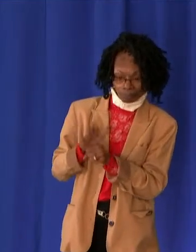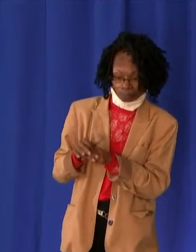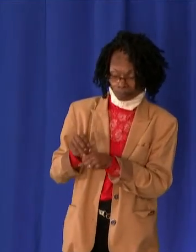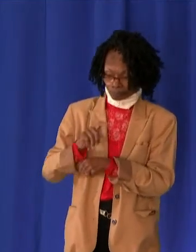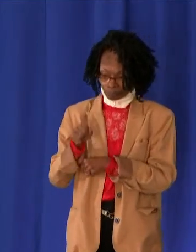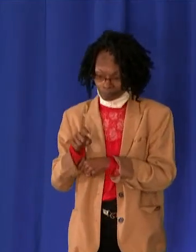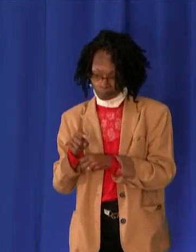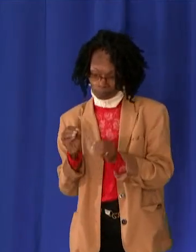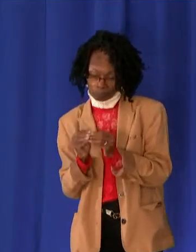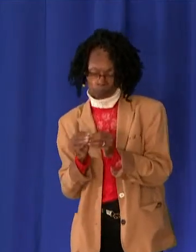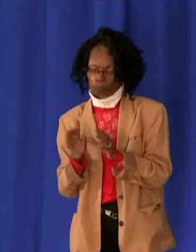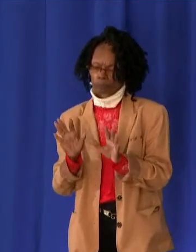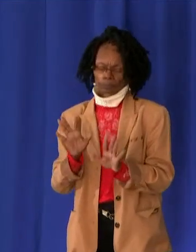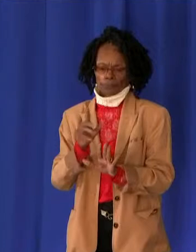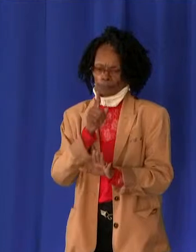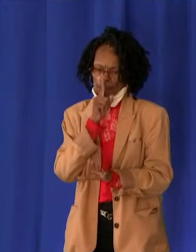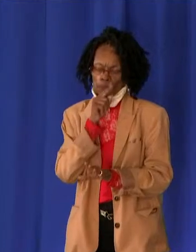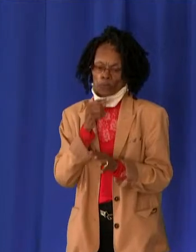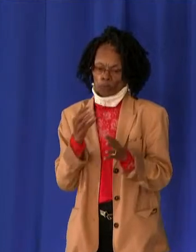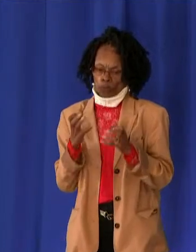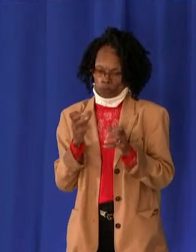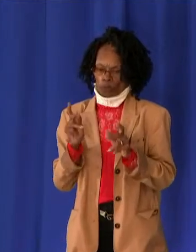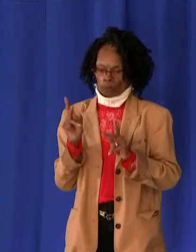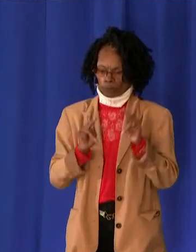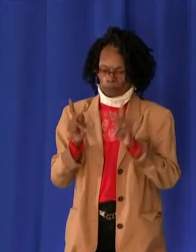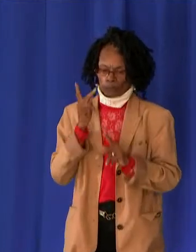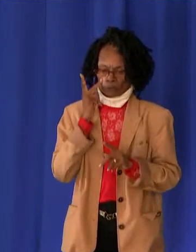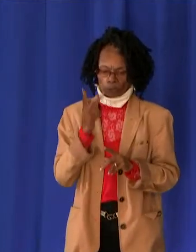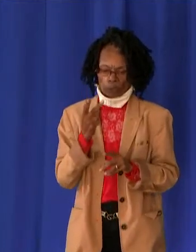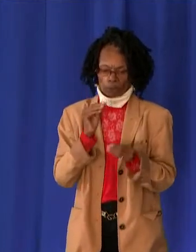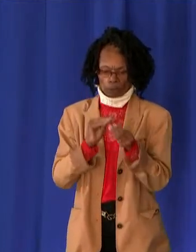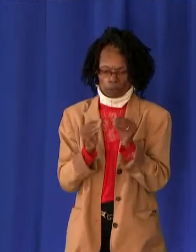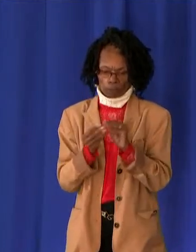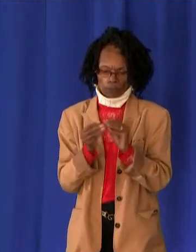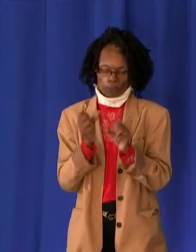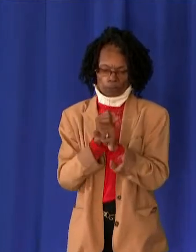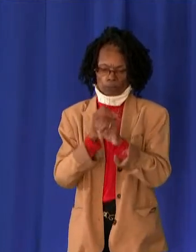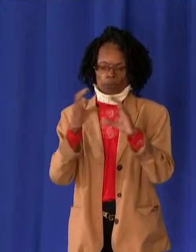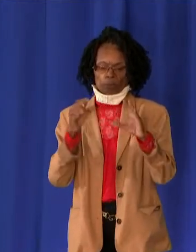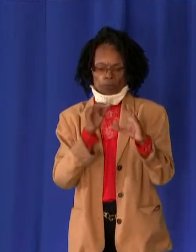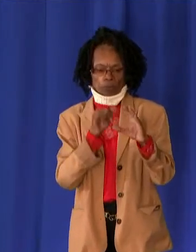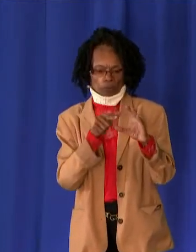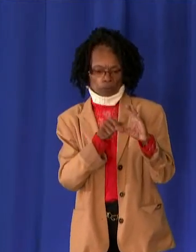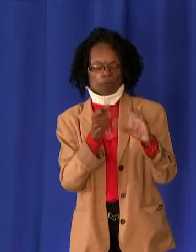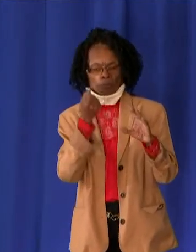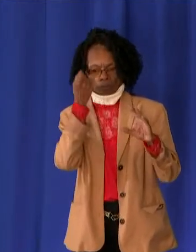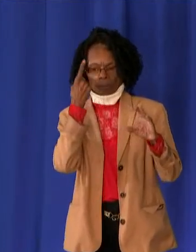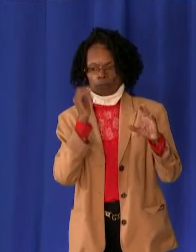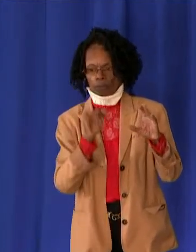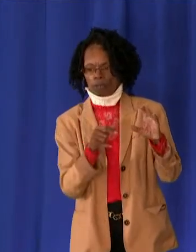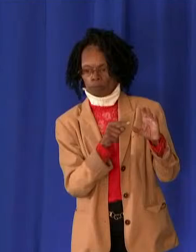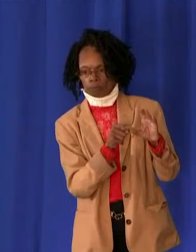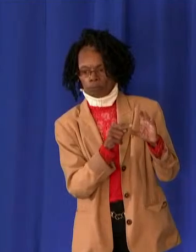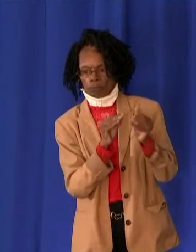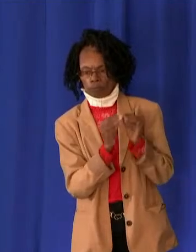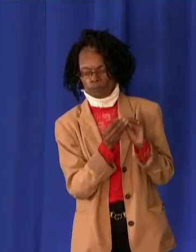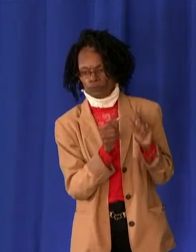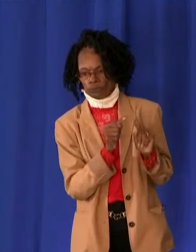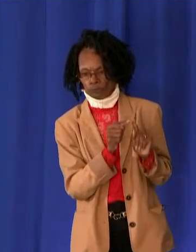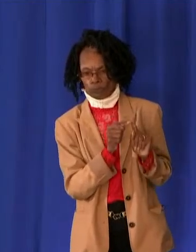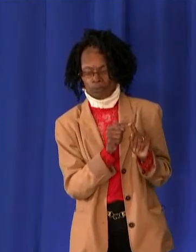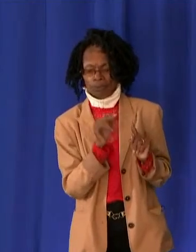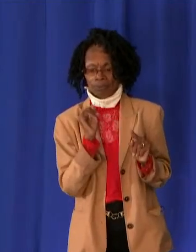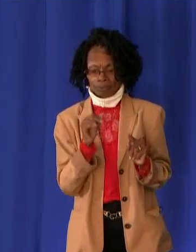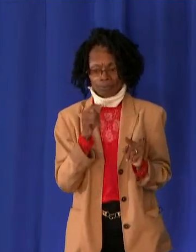be? We're really wanting people to be able to see the data, the information to understand that. And that's because we